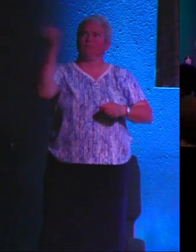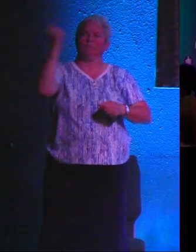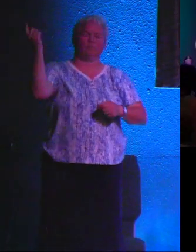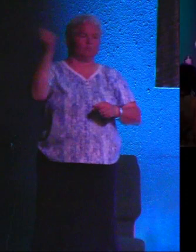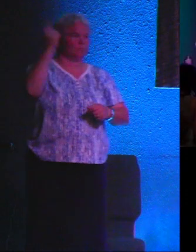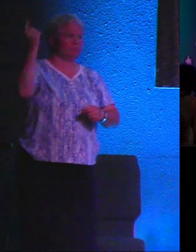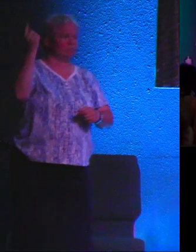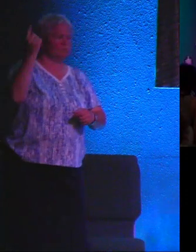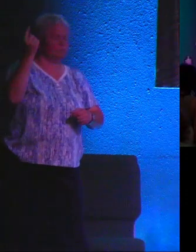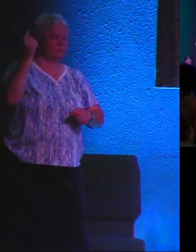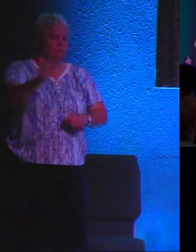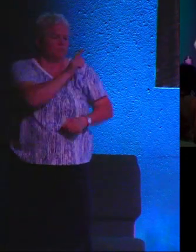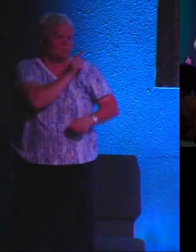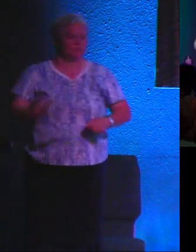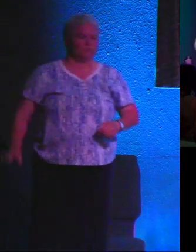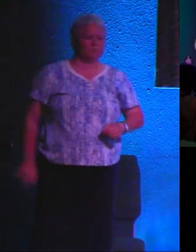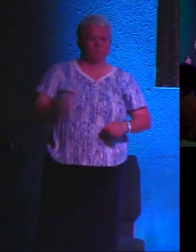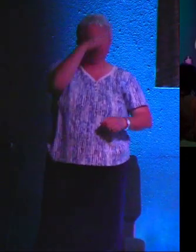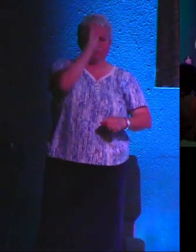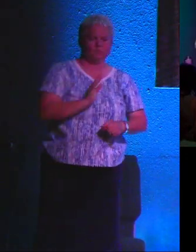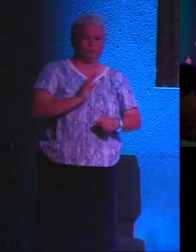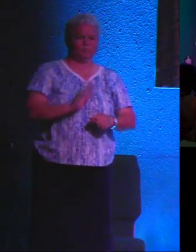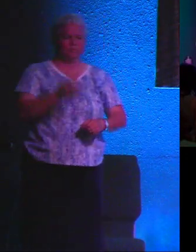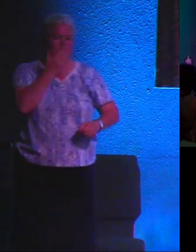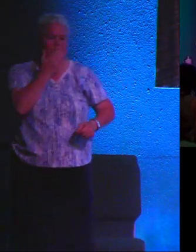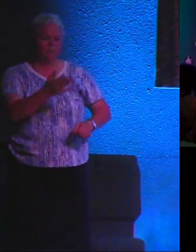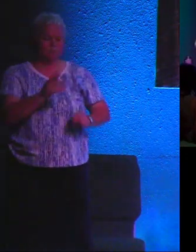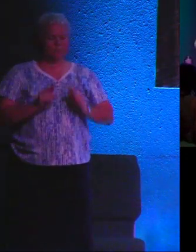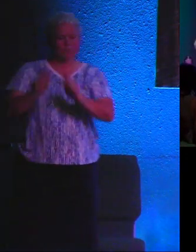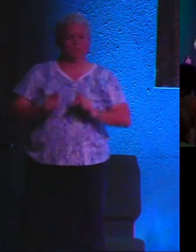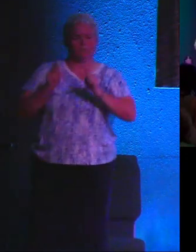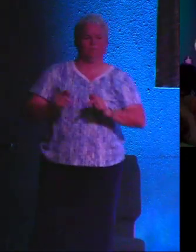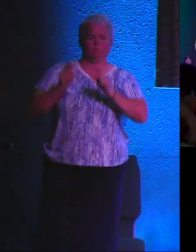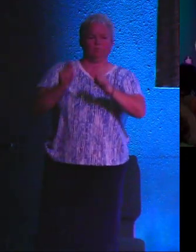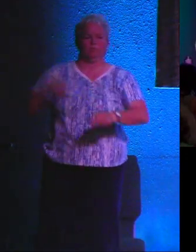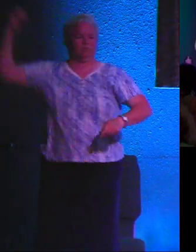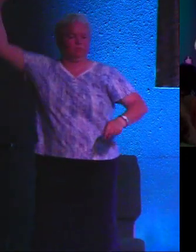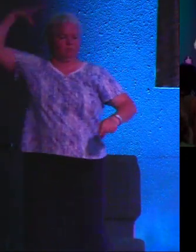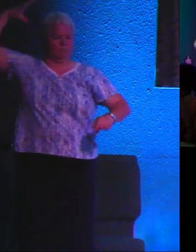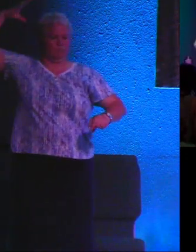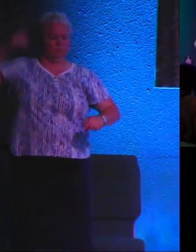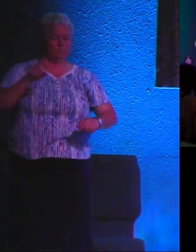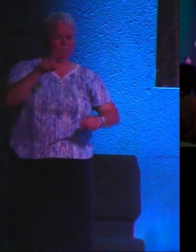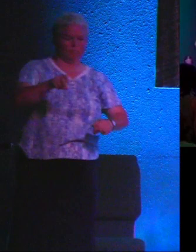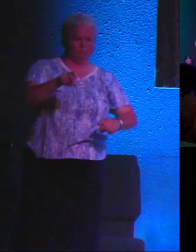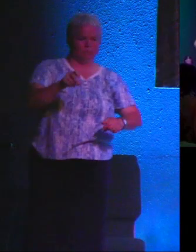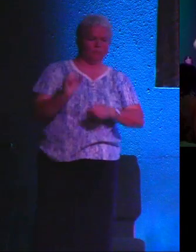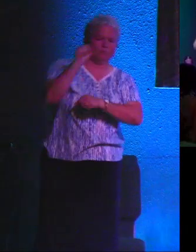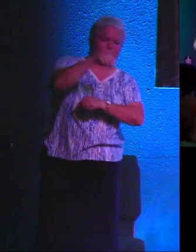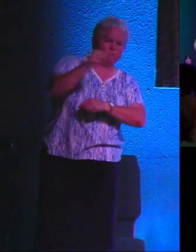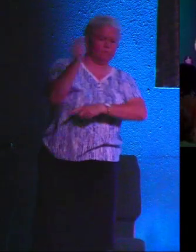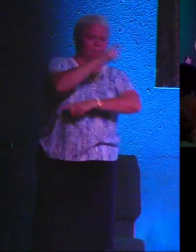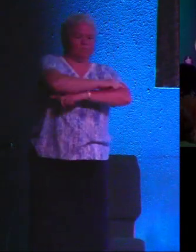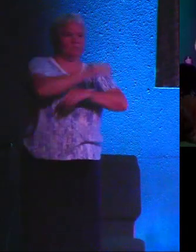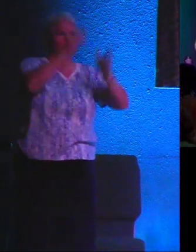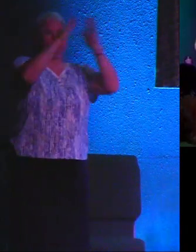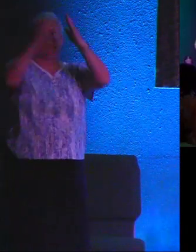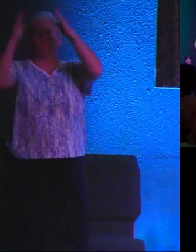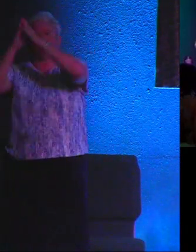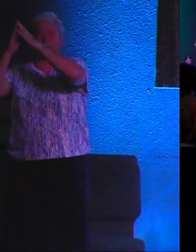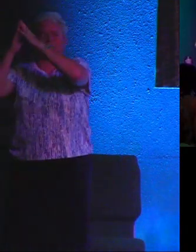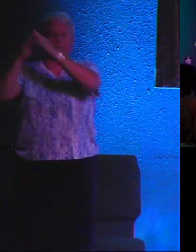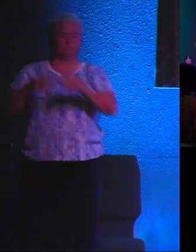everlasting. Lord, we thank you for your mercy and grace. We need that every day. We see a community